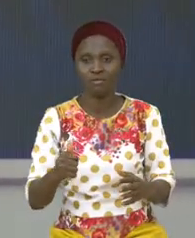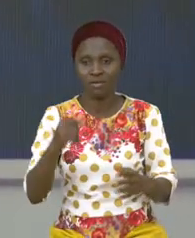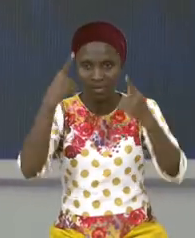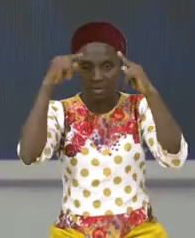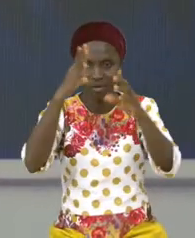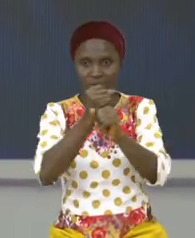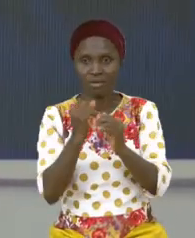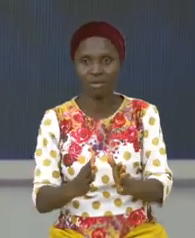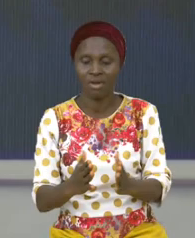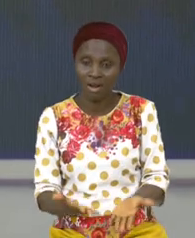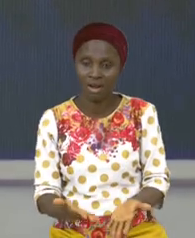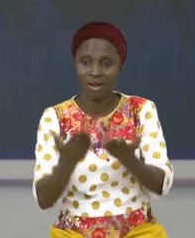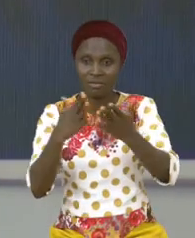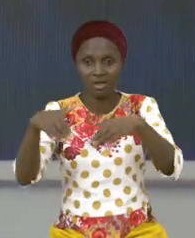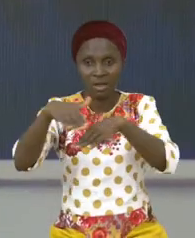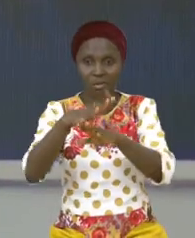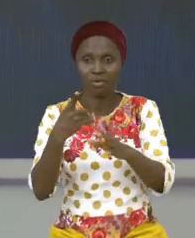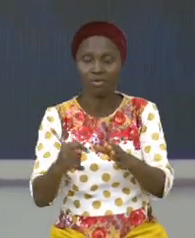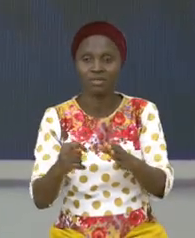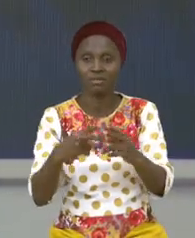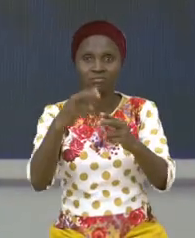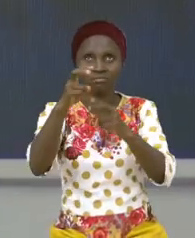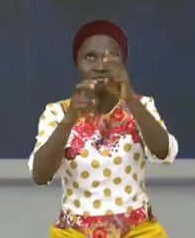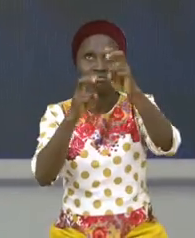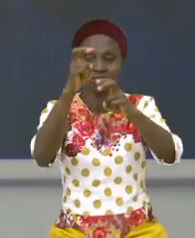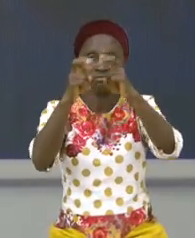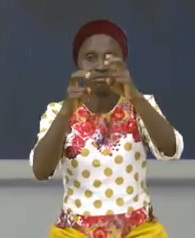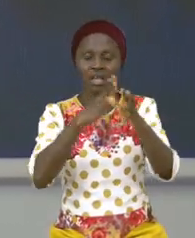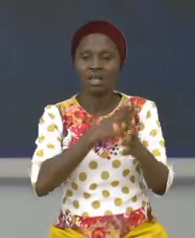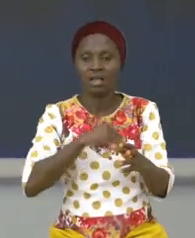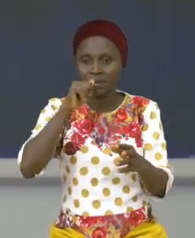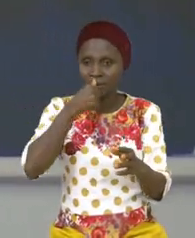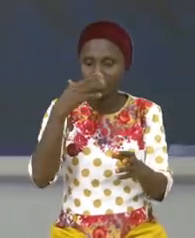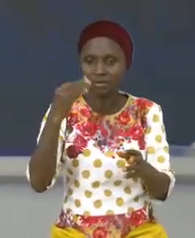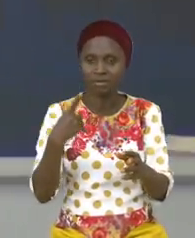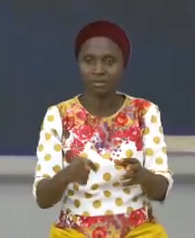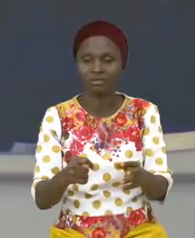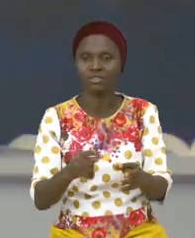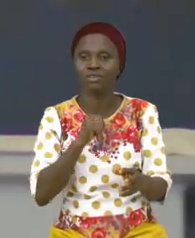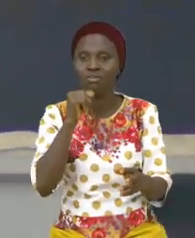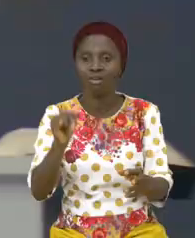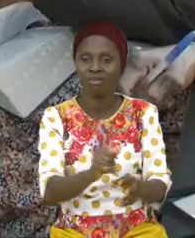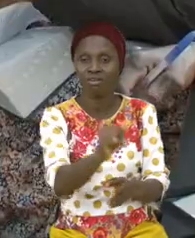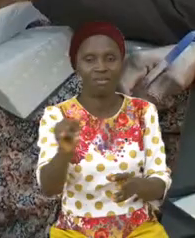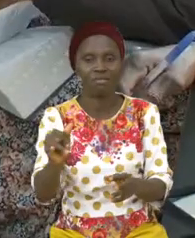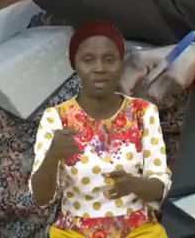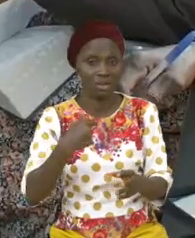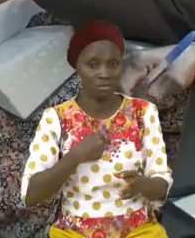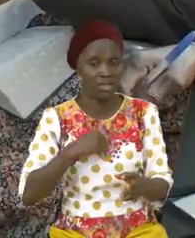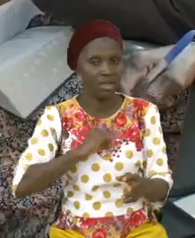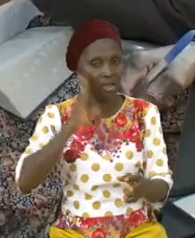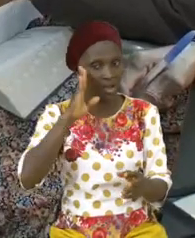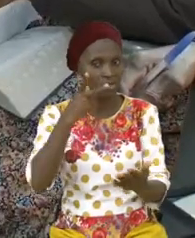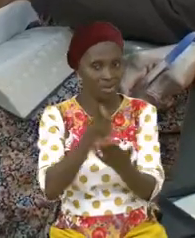above the ladder, endurance of the exceptional. I'm going there.